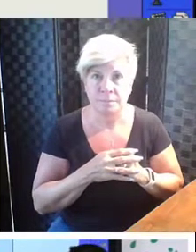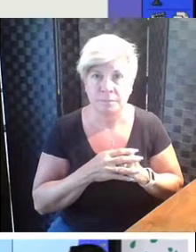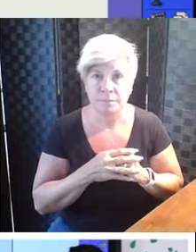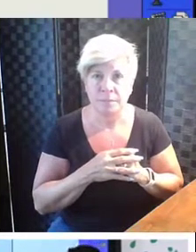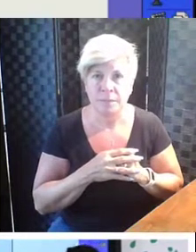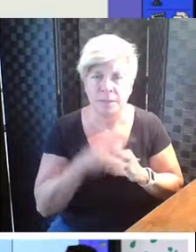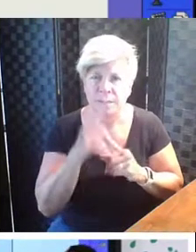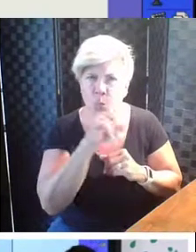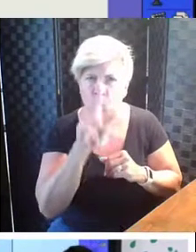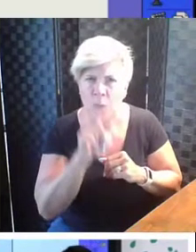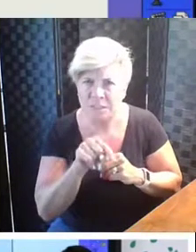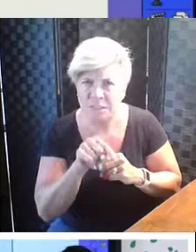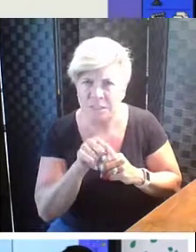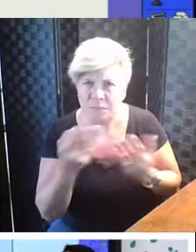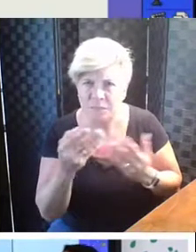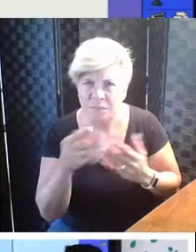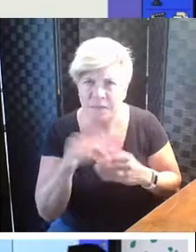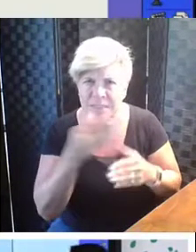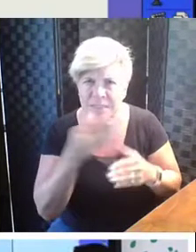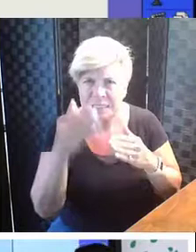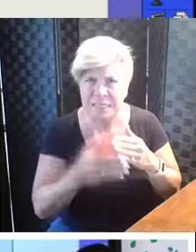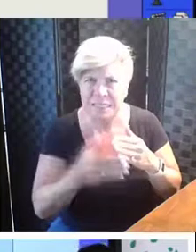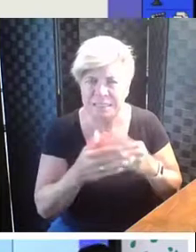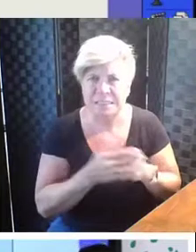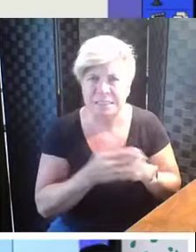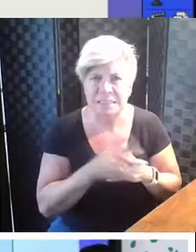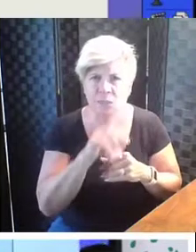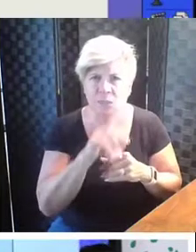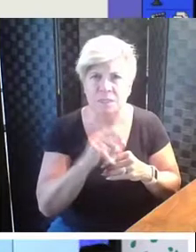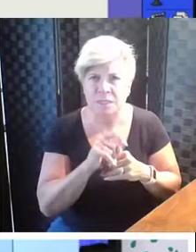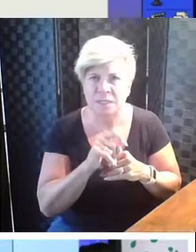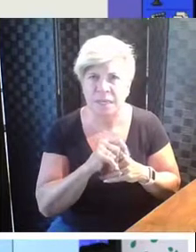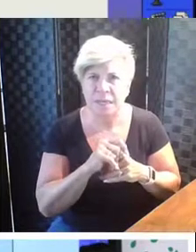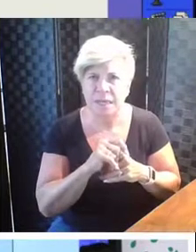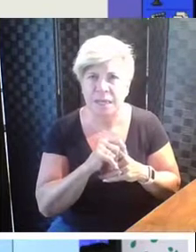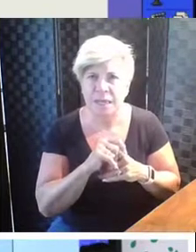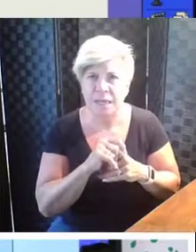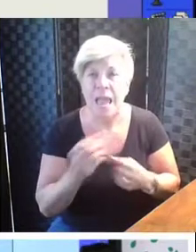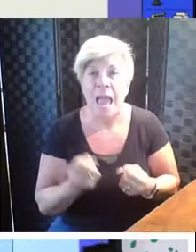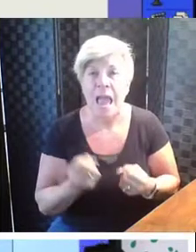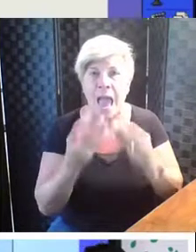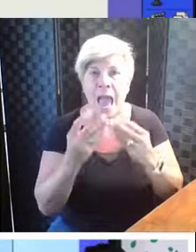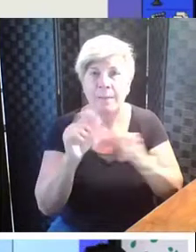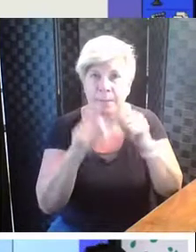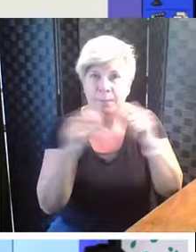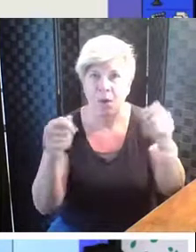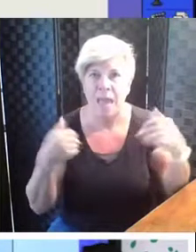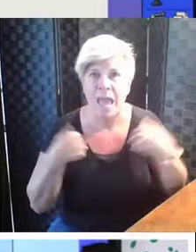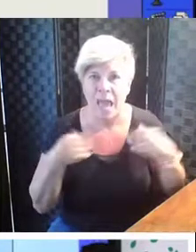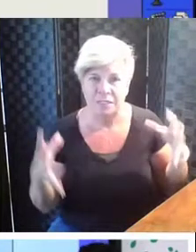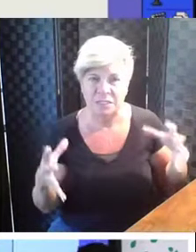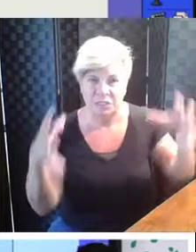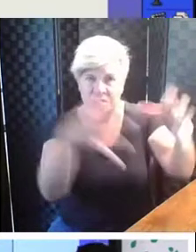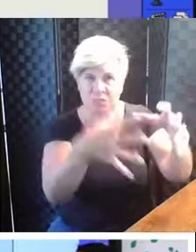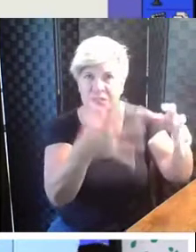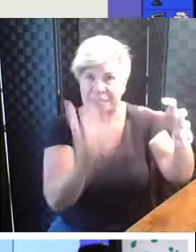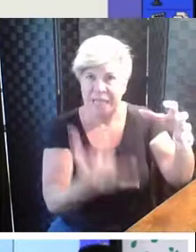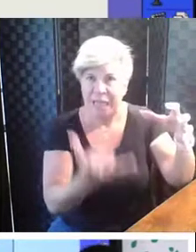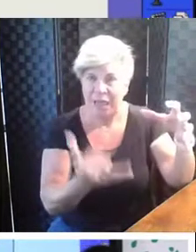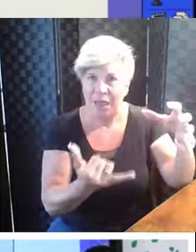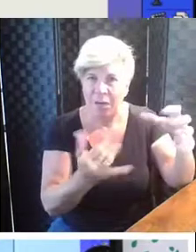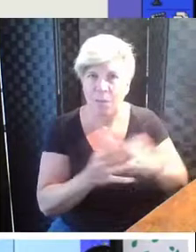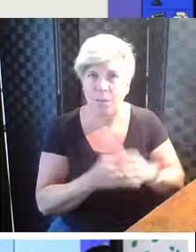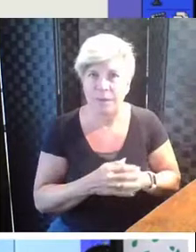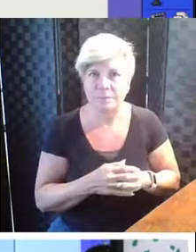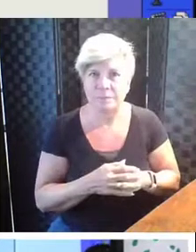And then our question usually is found at the end. The question is, how many bows does she have in her collection